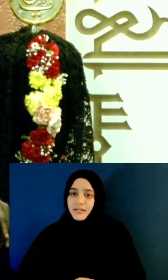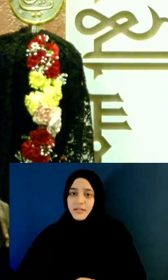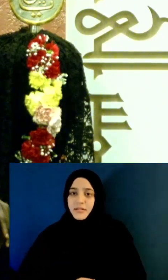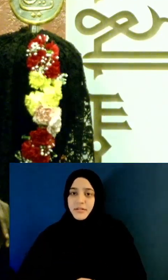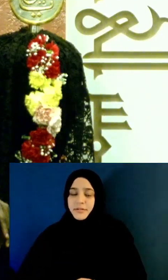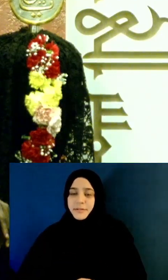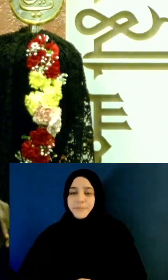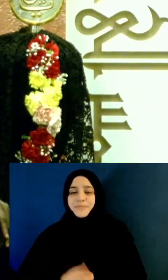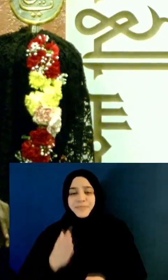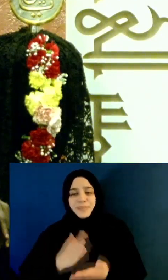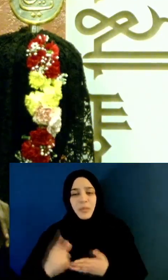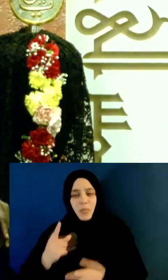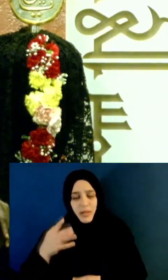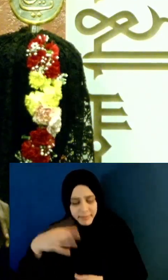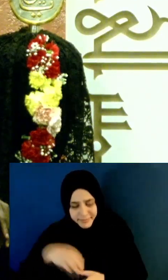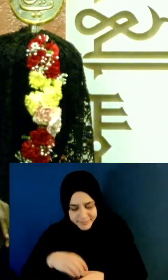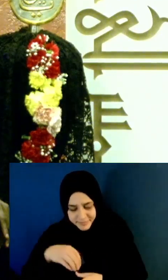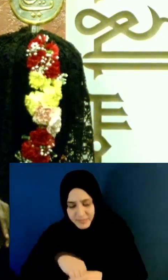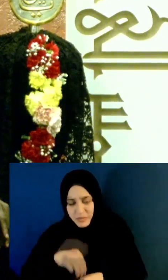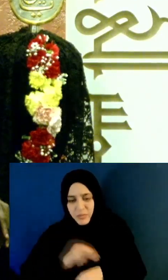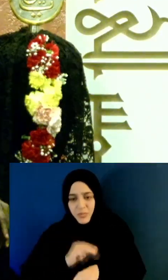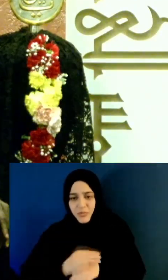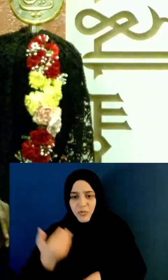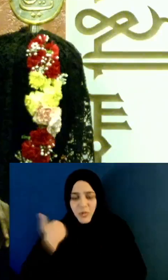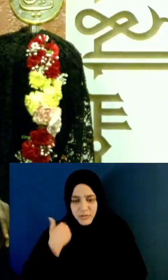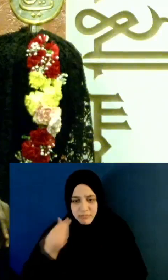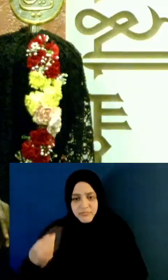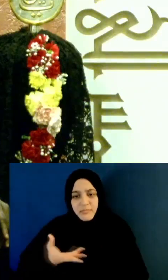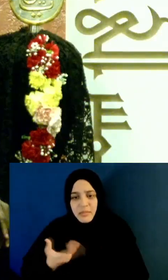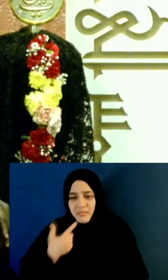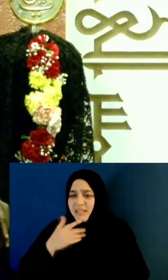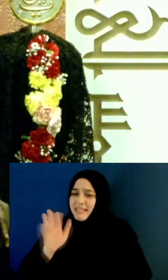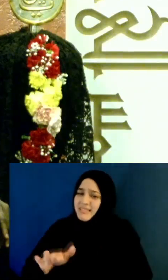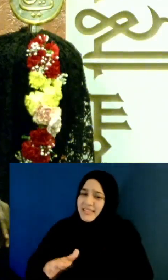I just want dog as my pet.